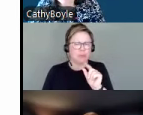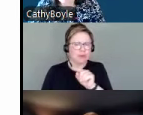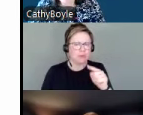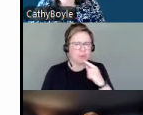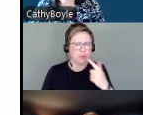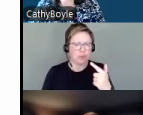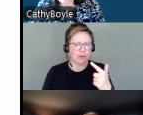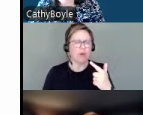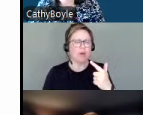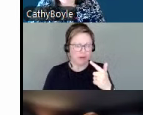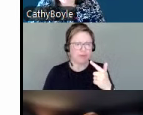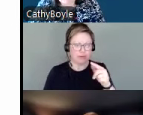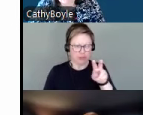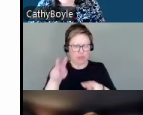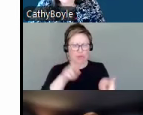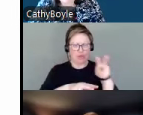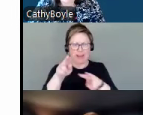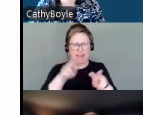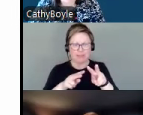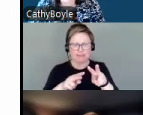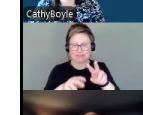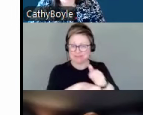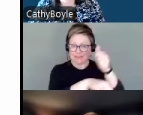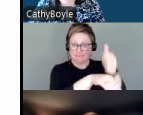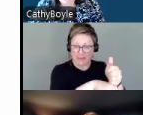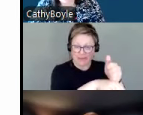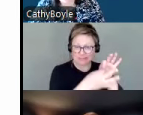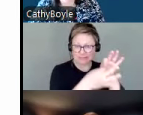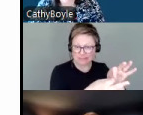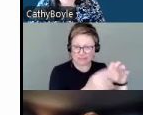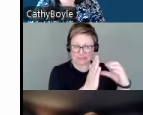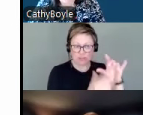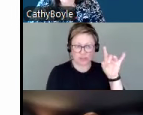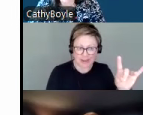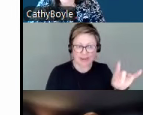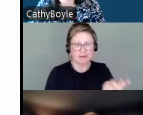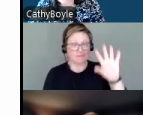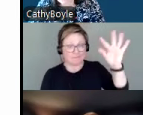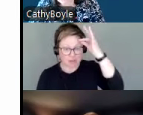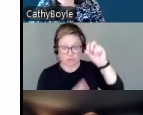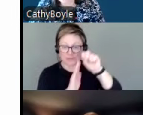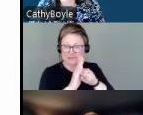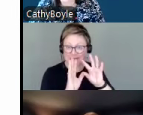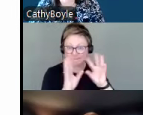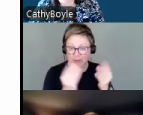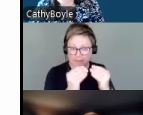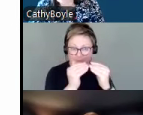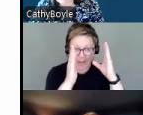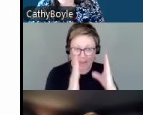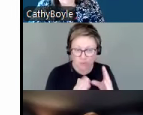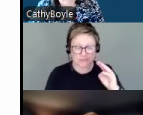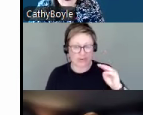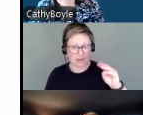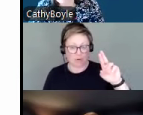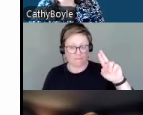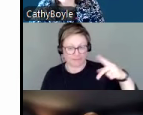family housing, MRVP, private affordable housing. And by 22, you should be